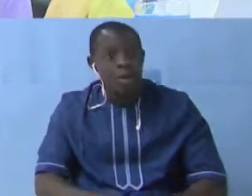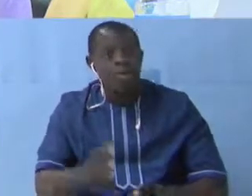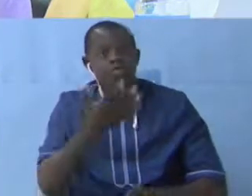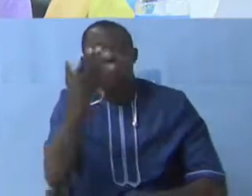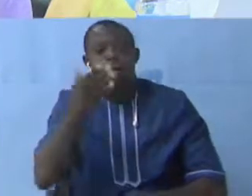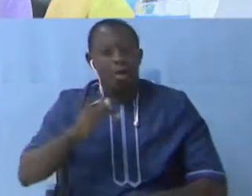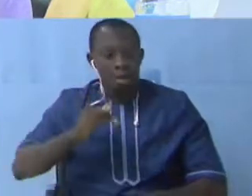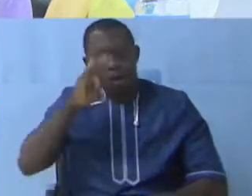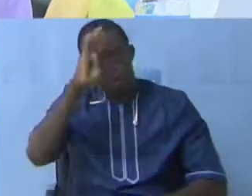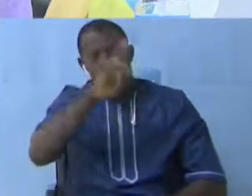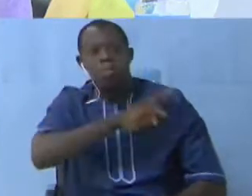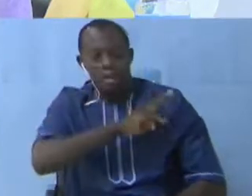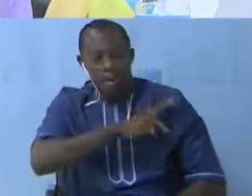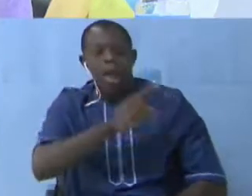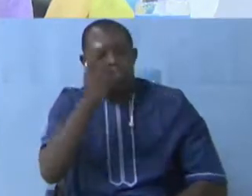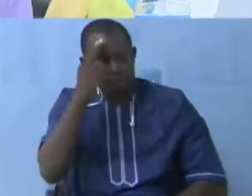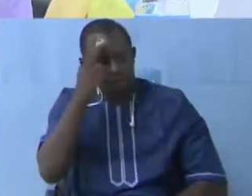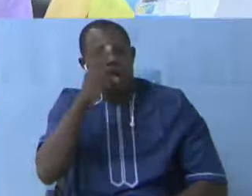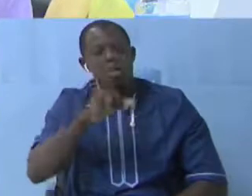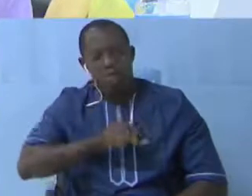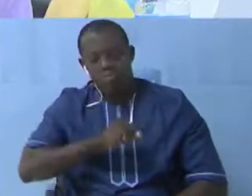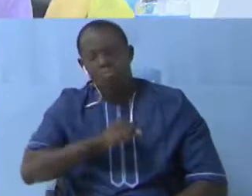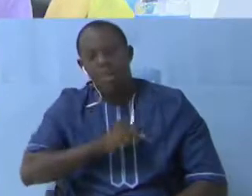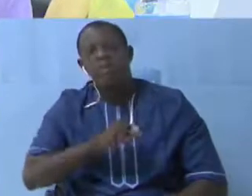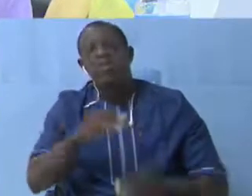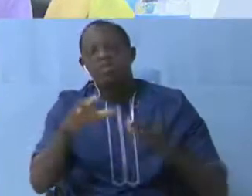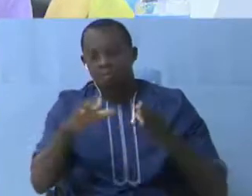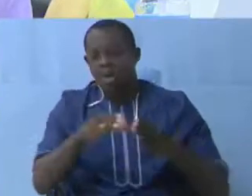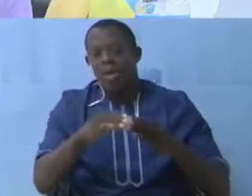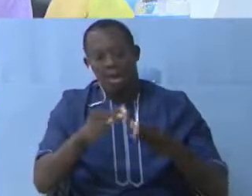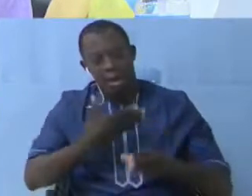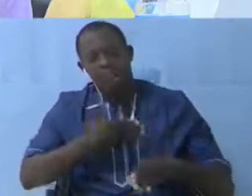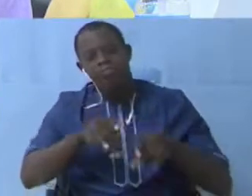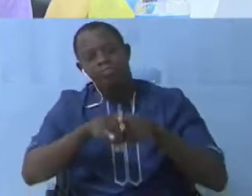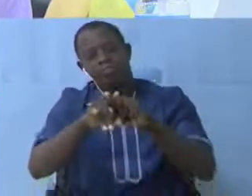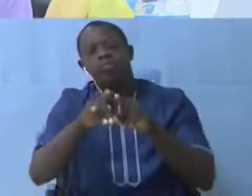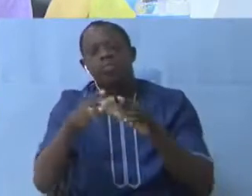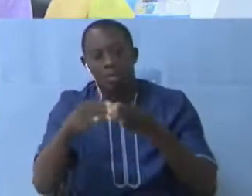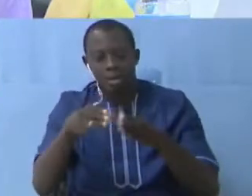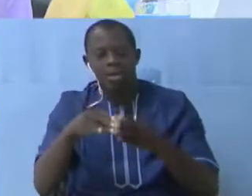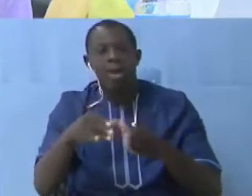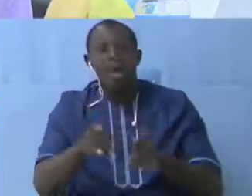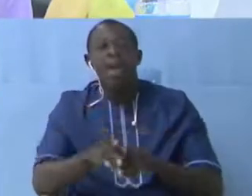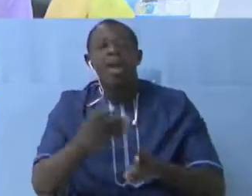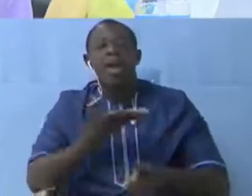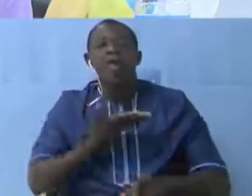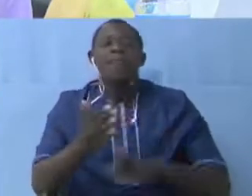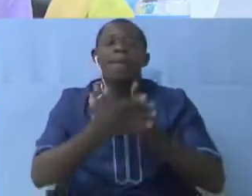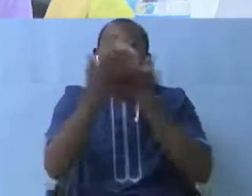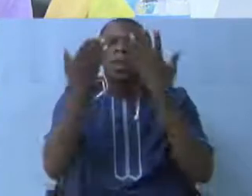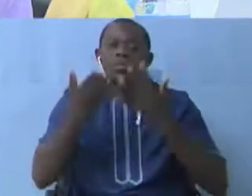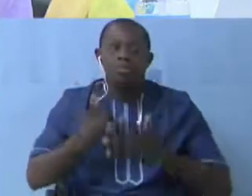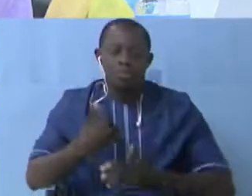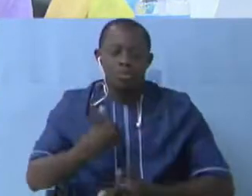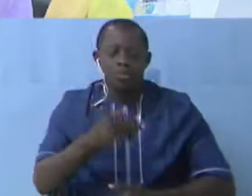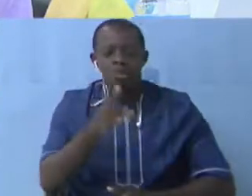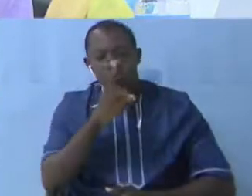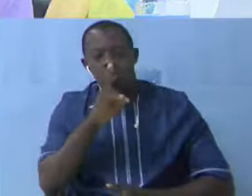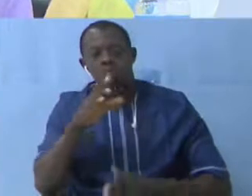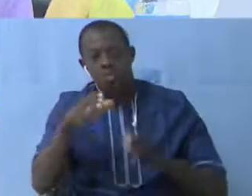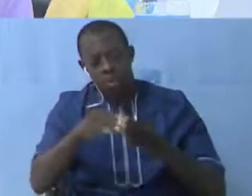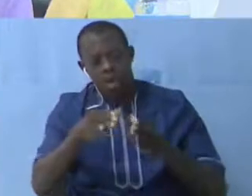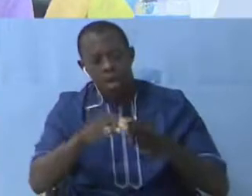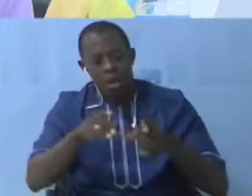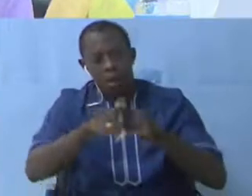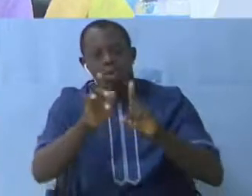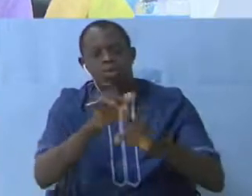they know themselves. We've been together. suñu yenn càmmeñ yi tamit xam nañ seen bopp. So there are many people who were with us, and we